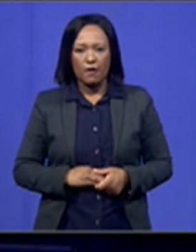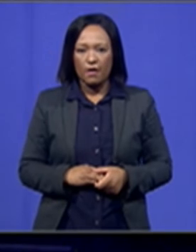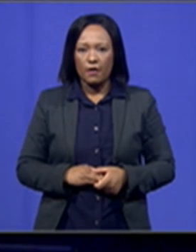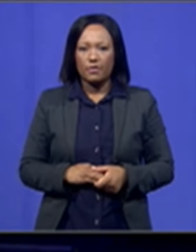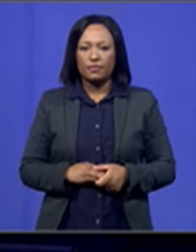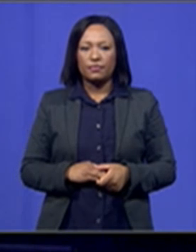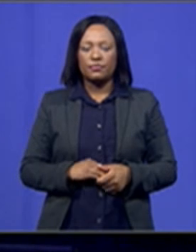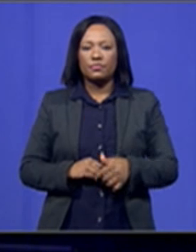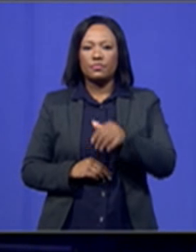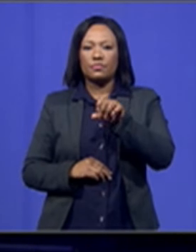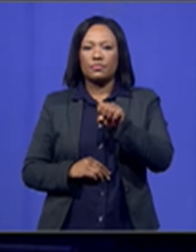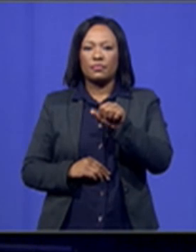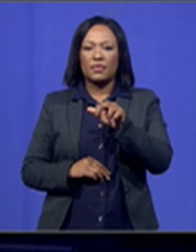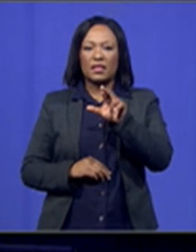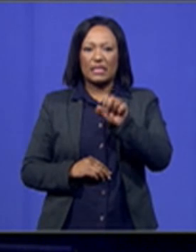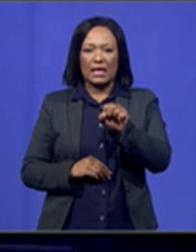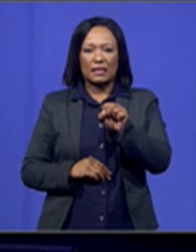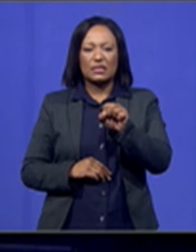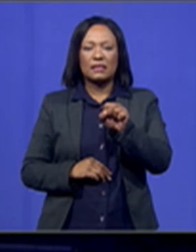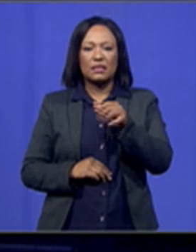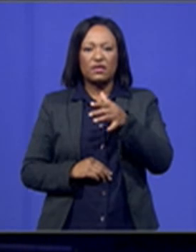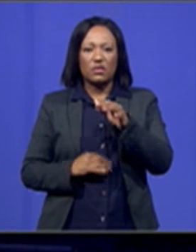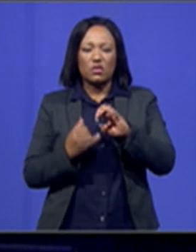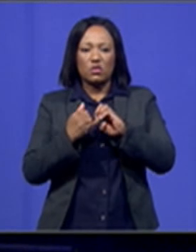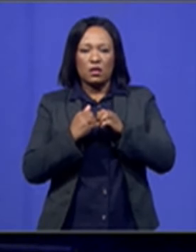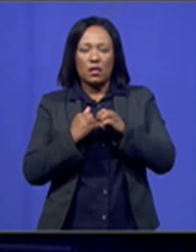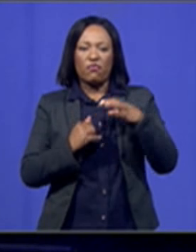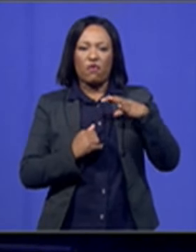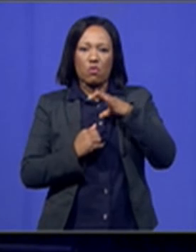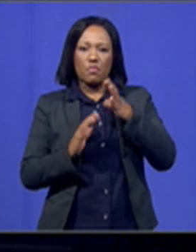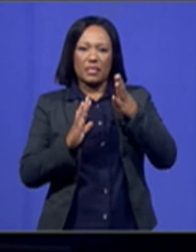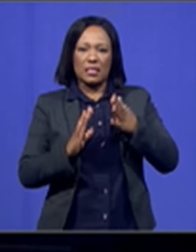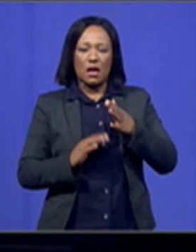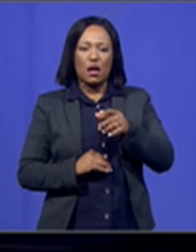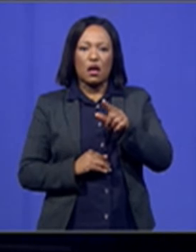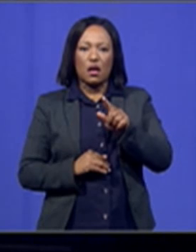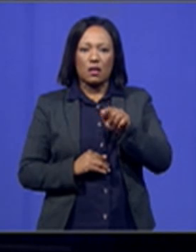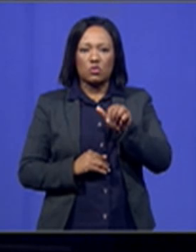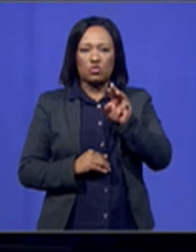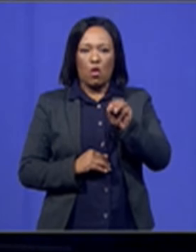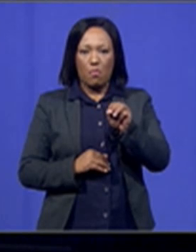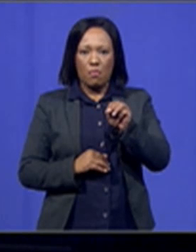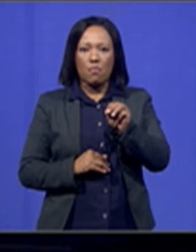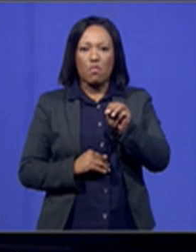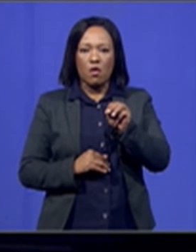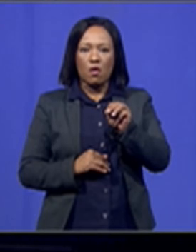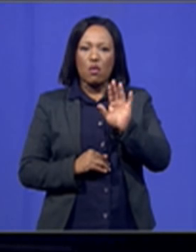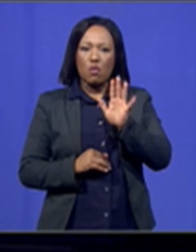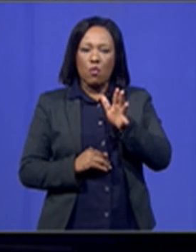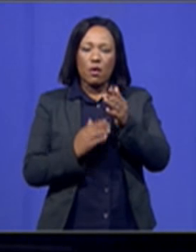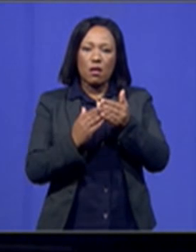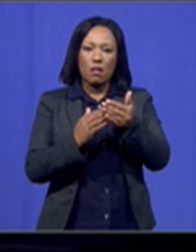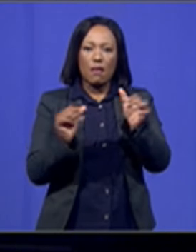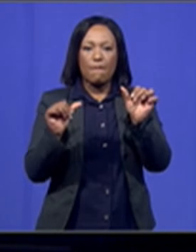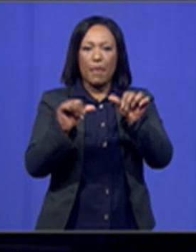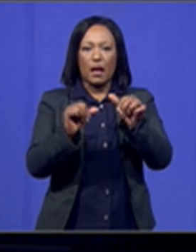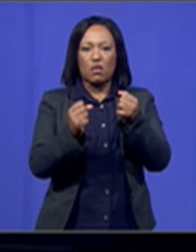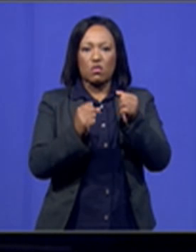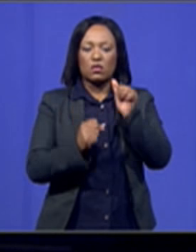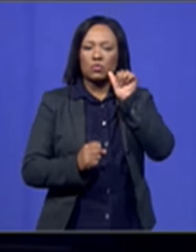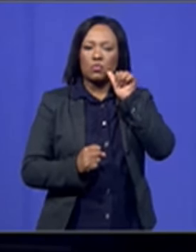Boiteko ba SARS ba fumana ditjeho ho tswa mo commissionera wa yona wa mehleng Tom Moyane bo tla khutlela lekgotleng la dinyewe la Mastrata la